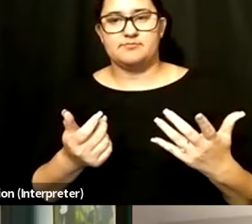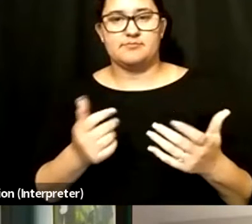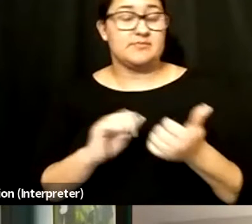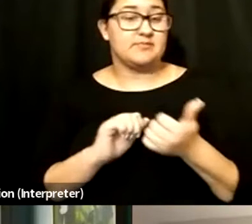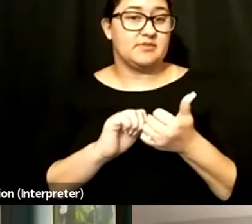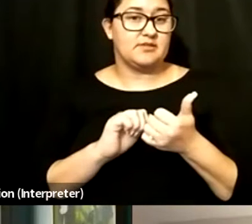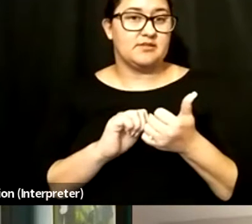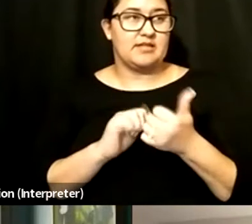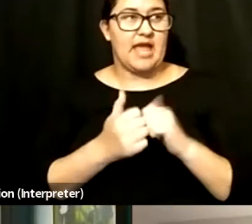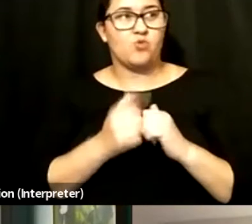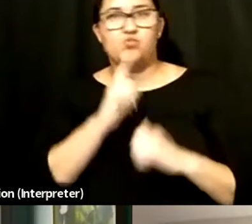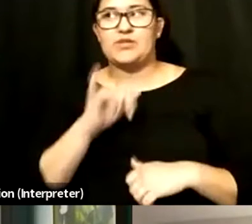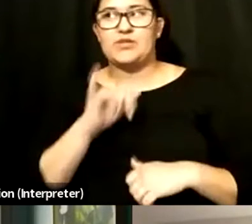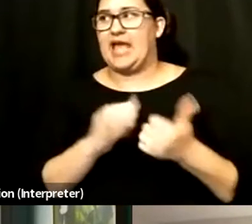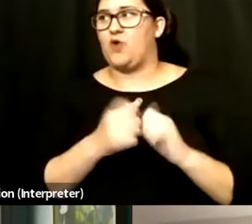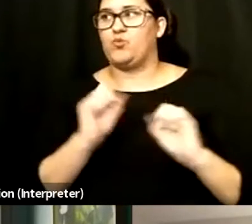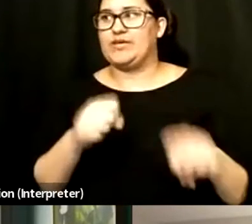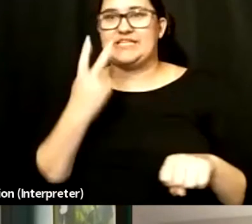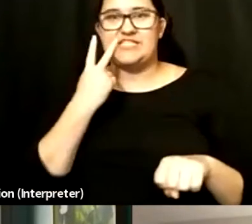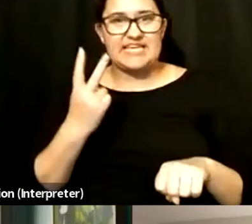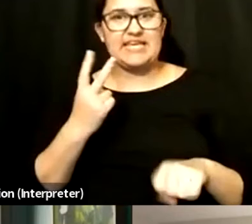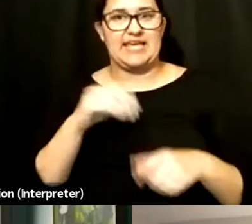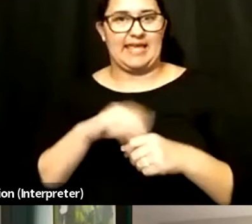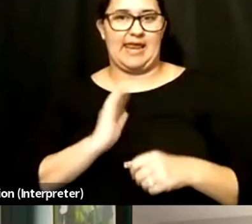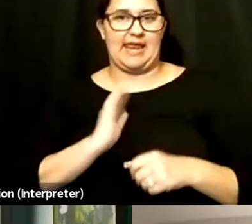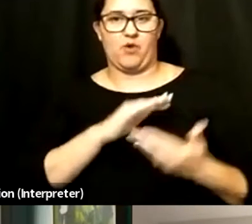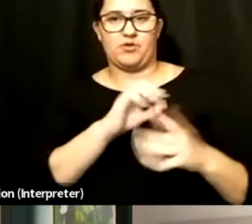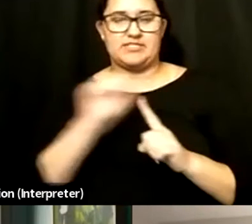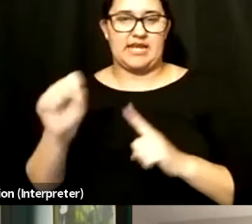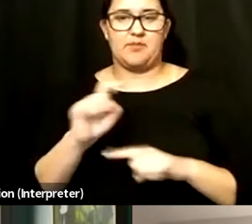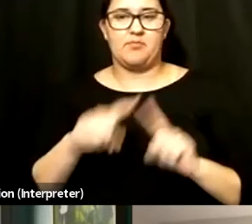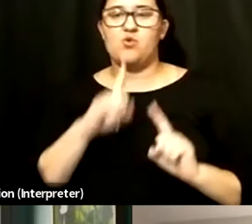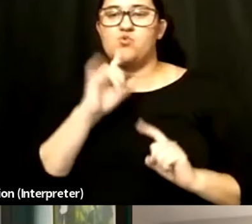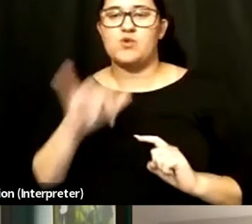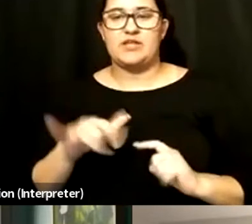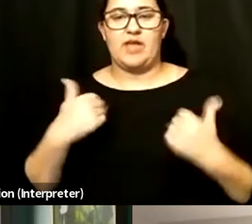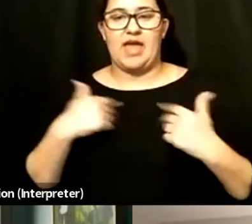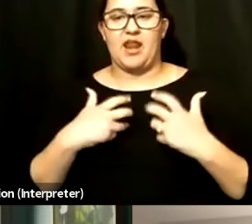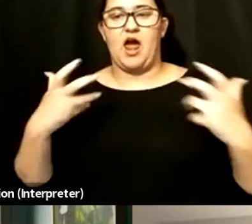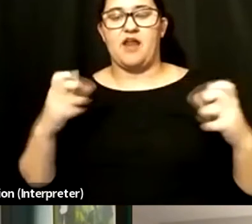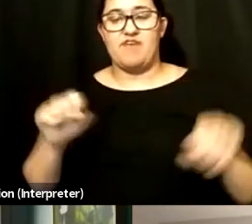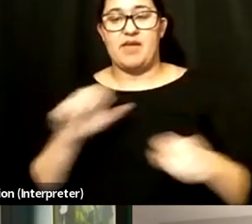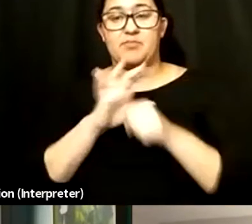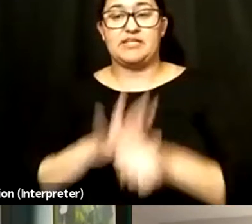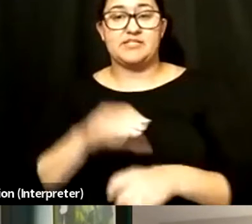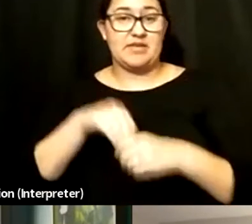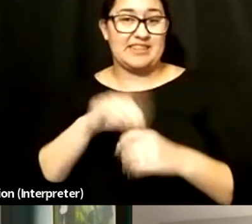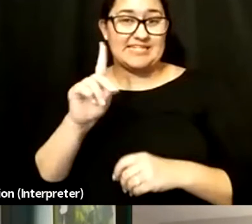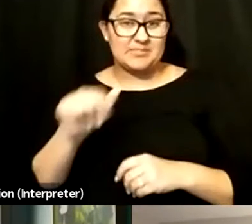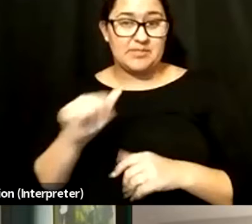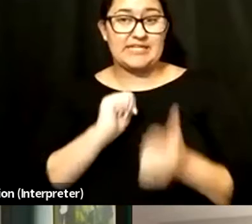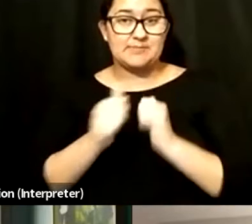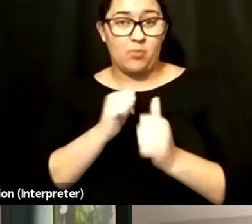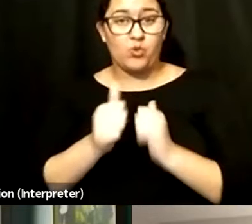society. So, you know, unfortunately, there was quite a bit of ableism within the disability sports community,